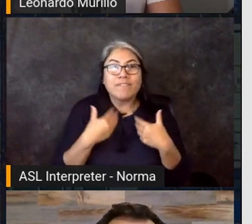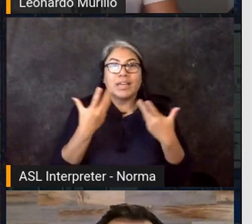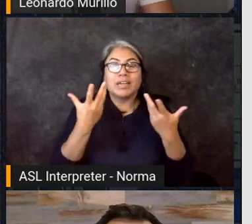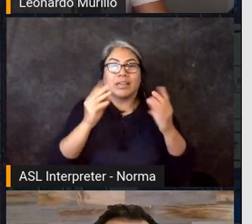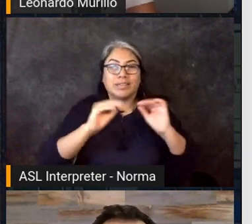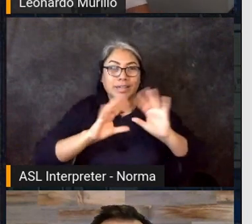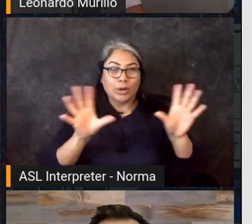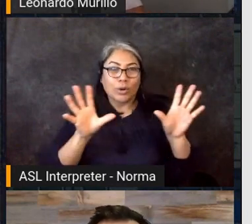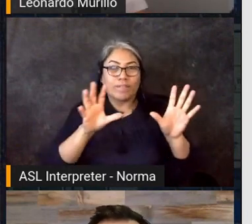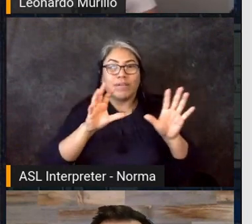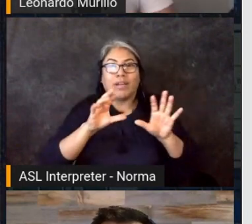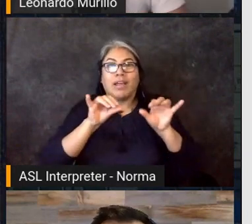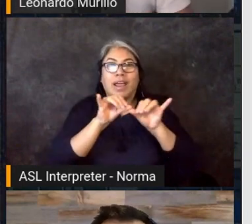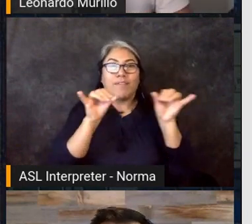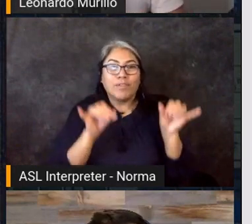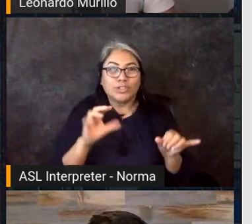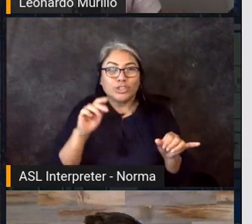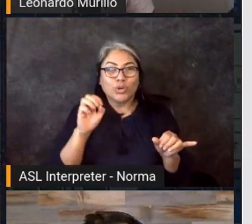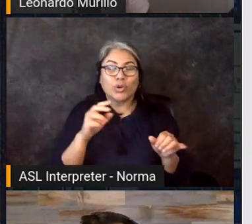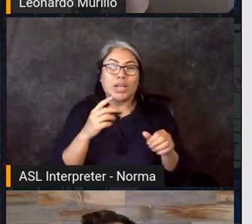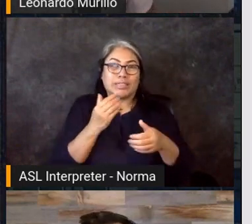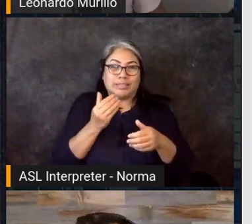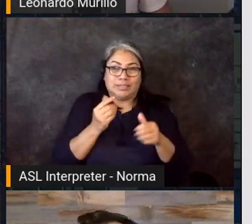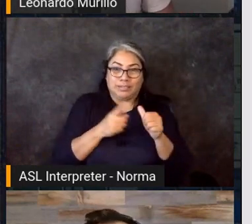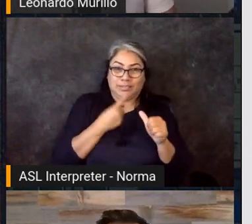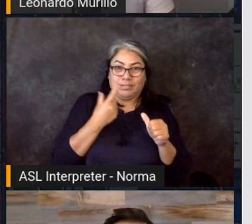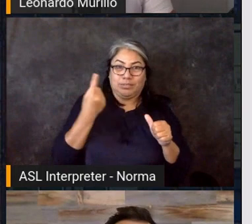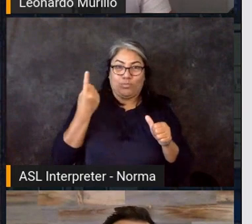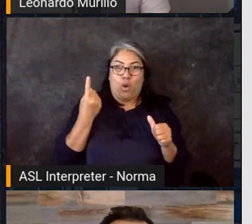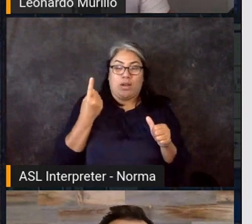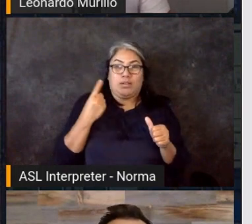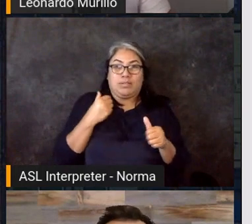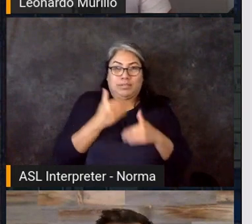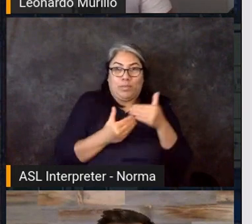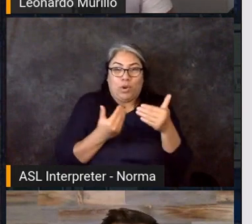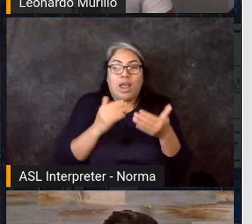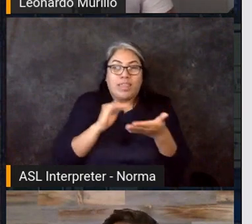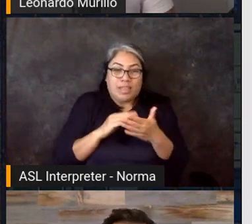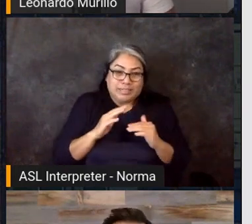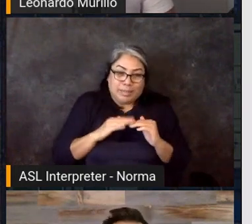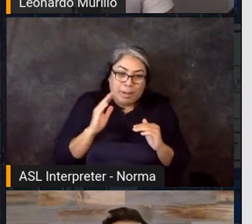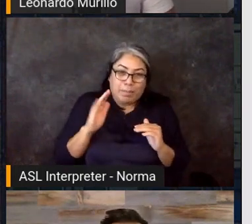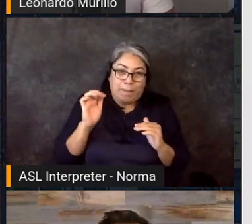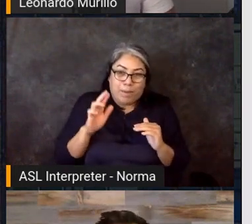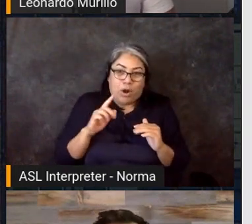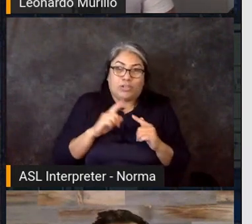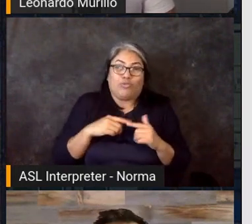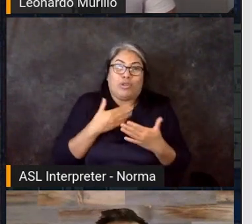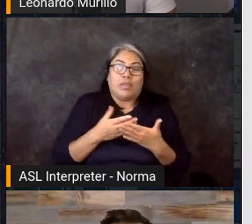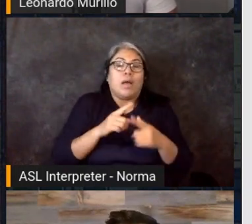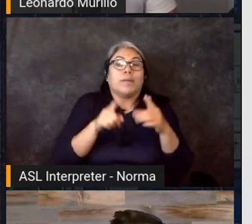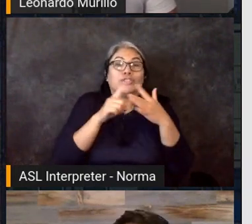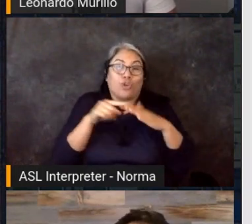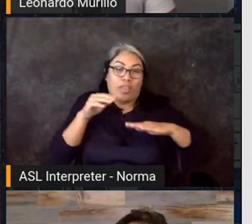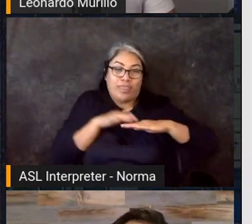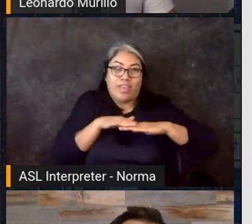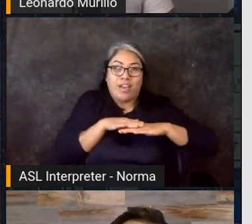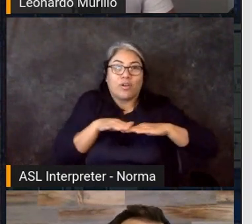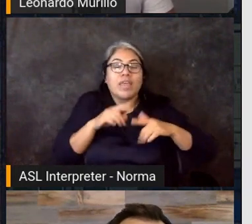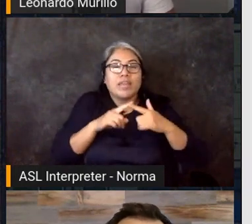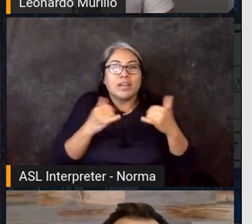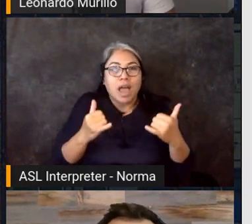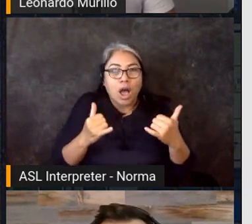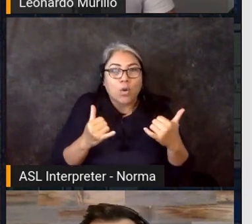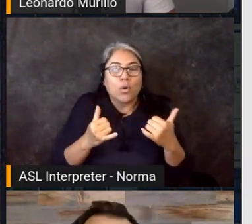step 1, right? Like, that's like, hey, this is the minimum bar to, like, get to this point, but, like, start there, and now we're going to go to, like, let's actually store